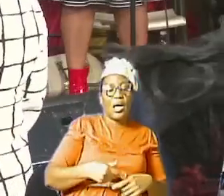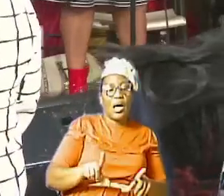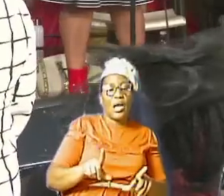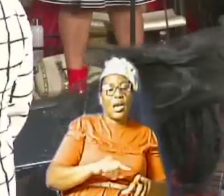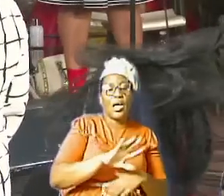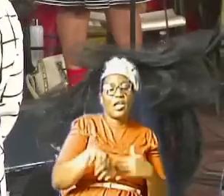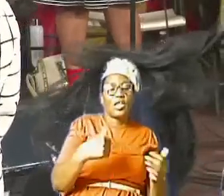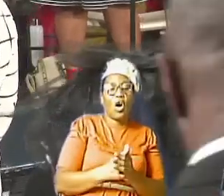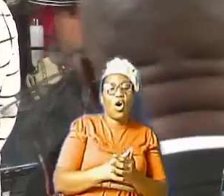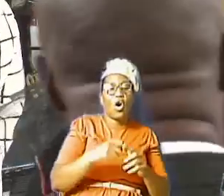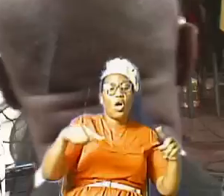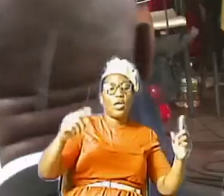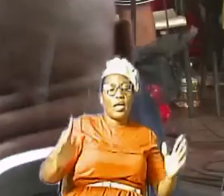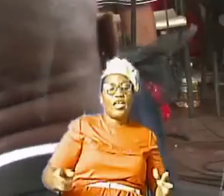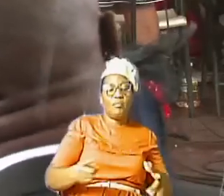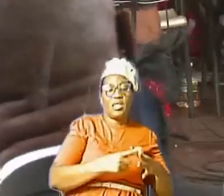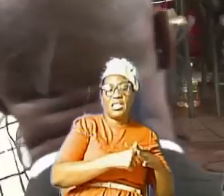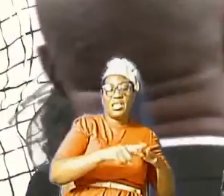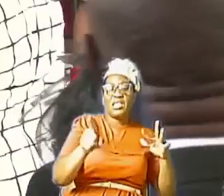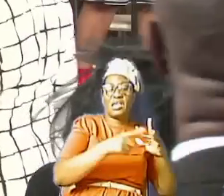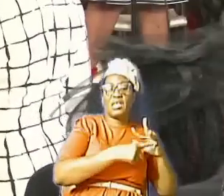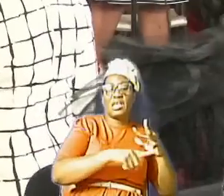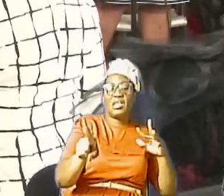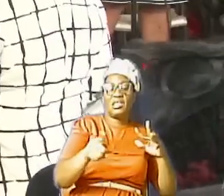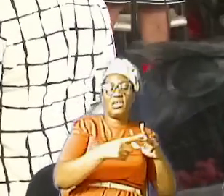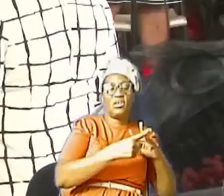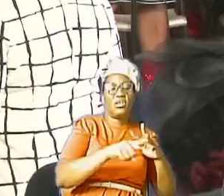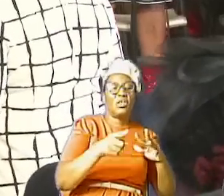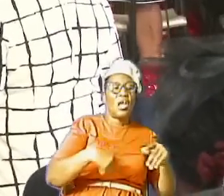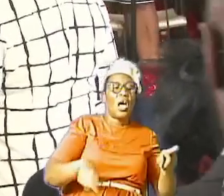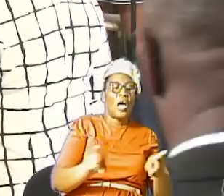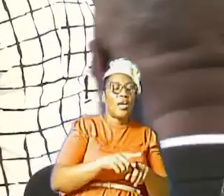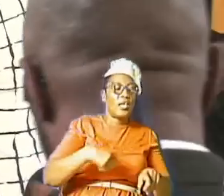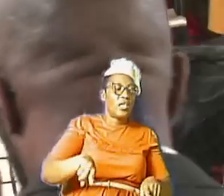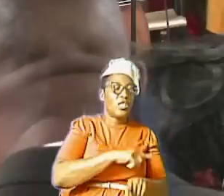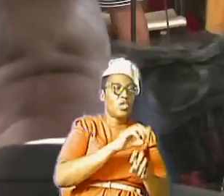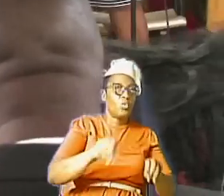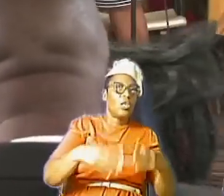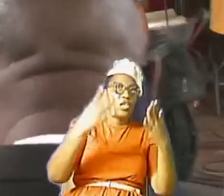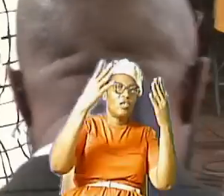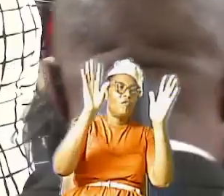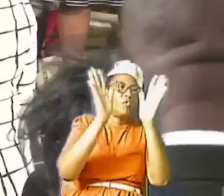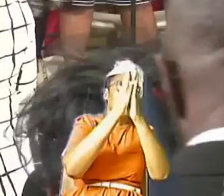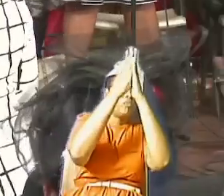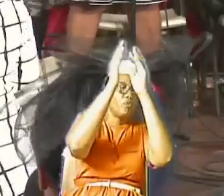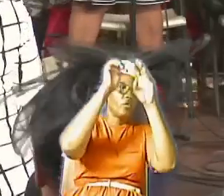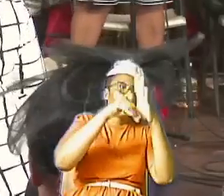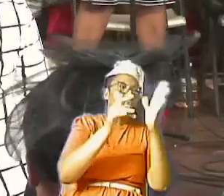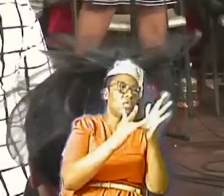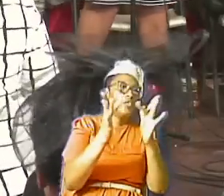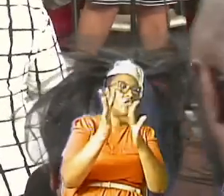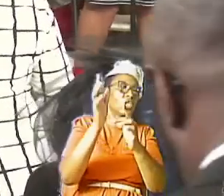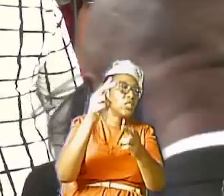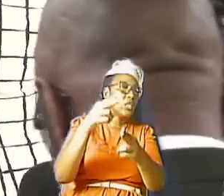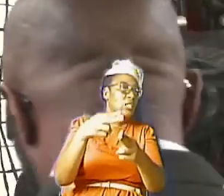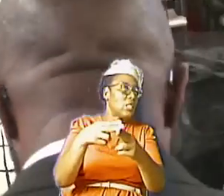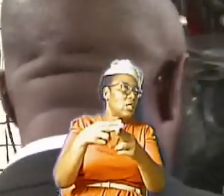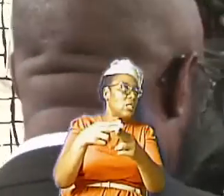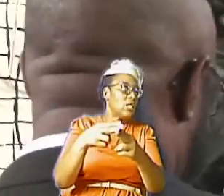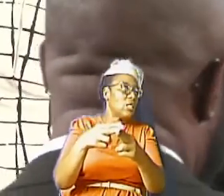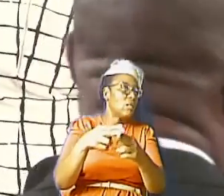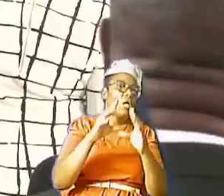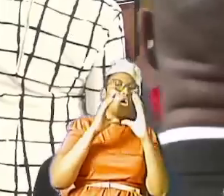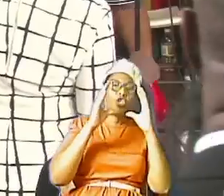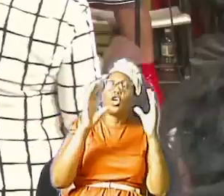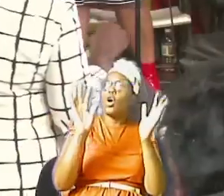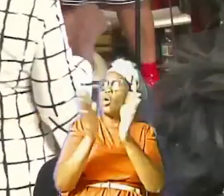enemies scatter as we give you the praise. In Jesus' name, in Jesus'